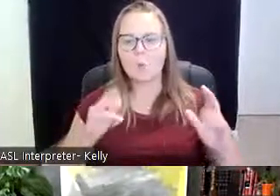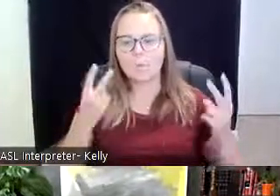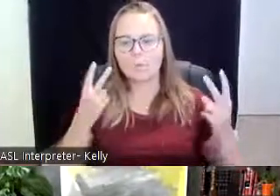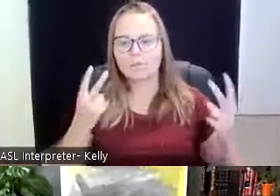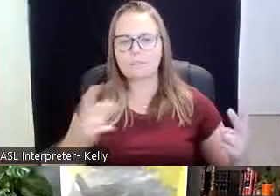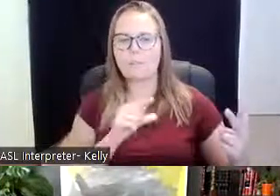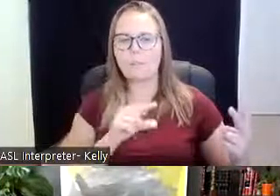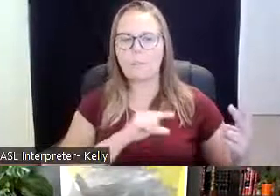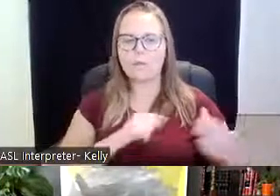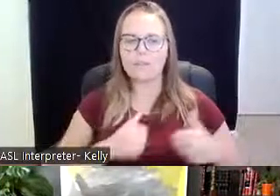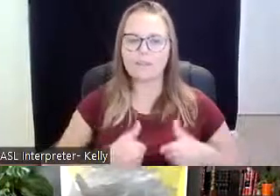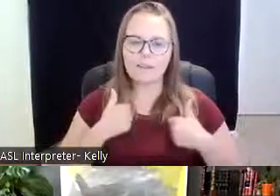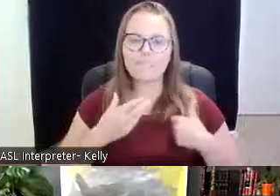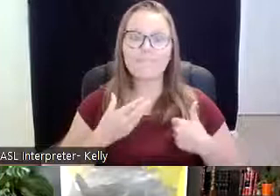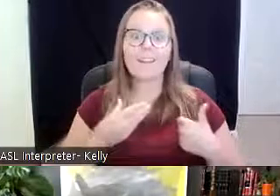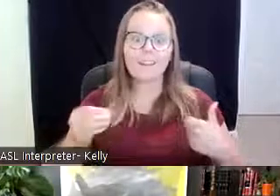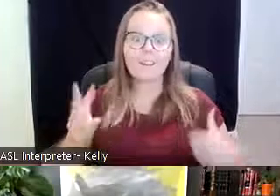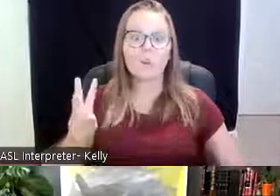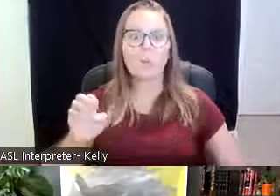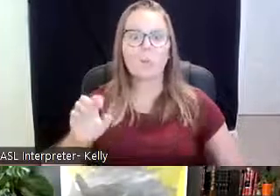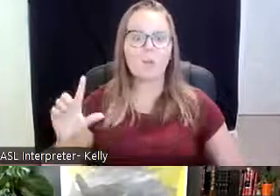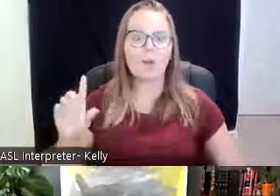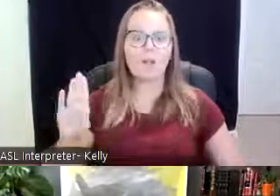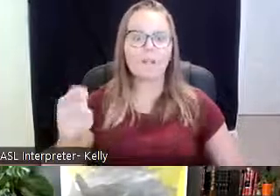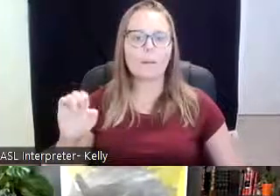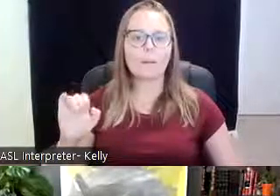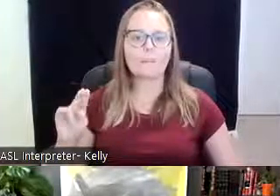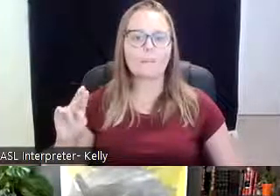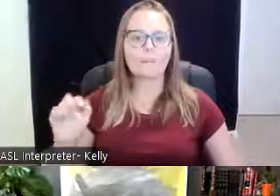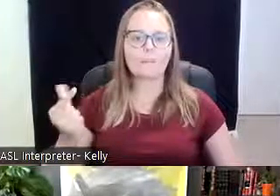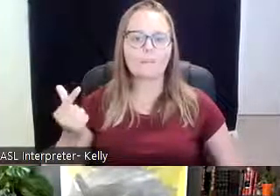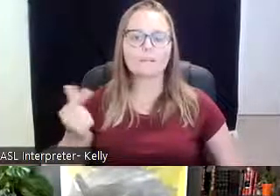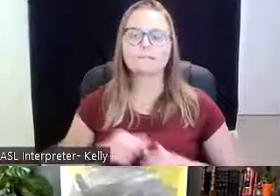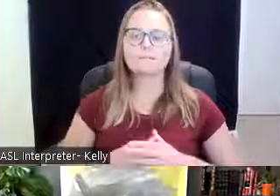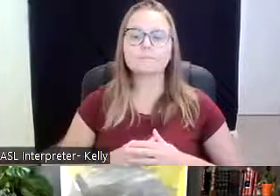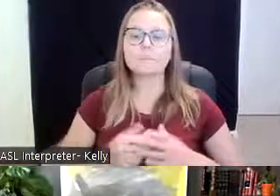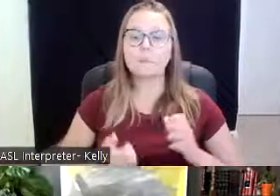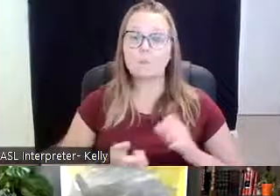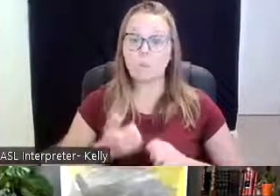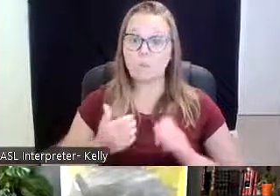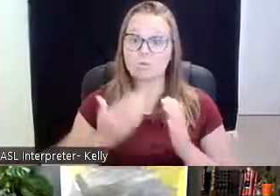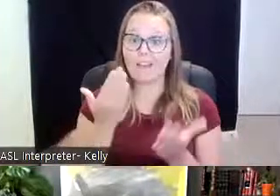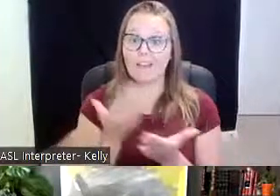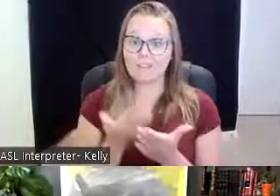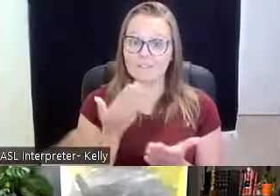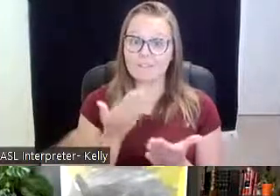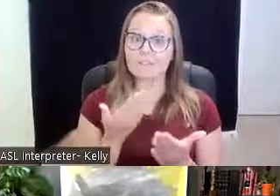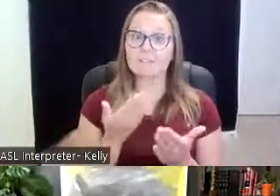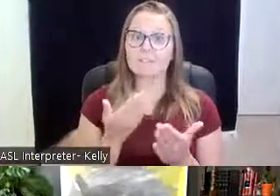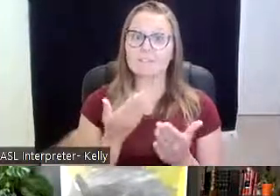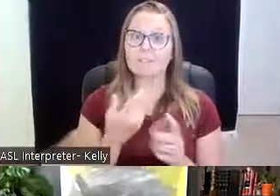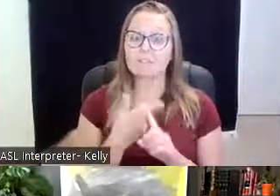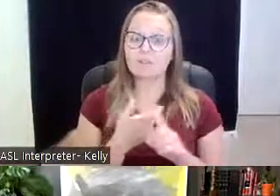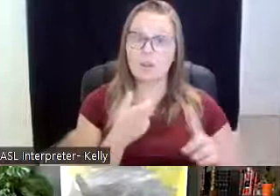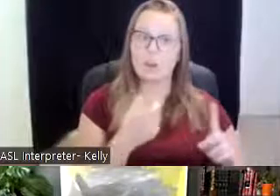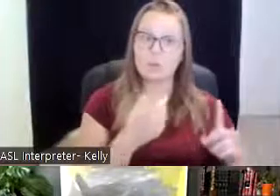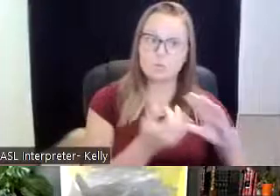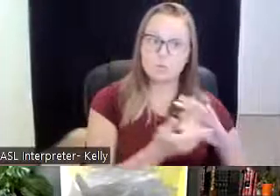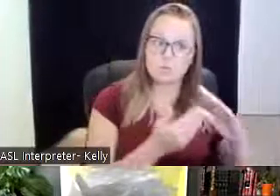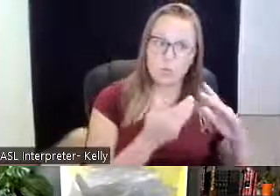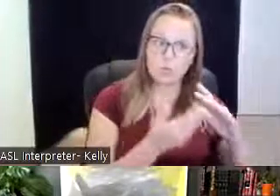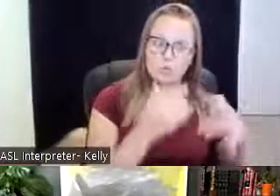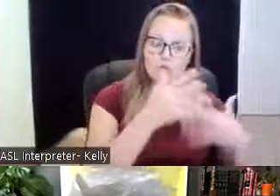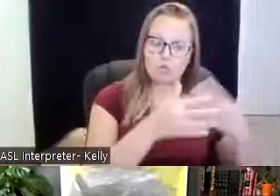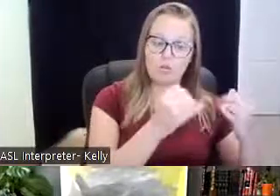life, with the most compelling evidence coming from the association between social isolation and a significantly